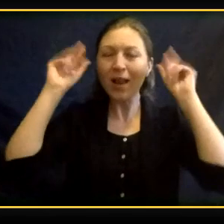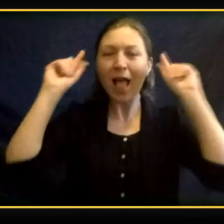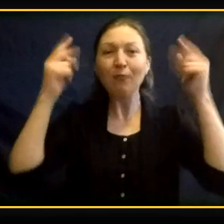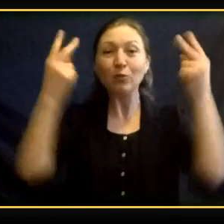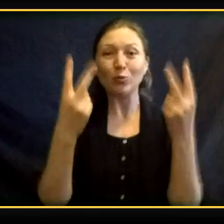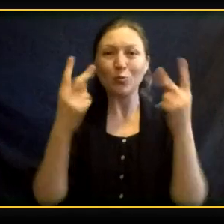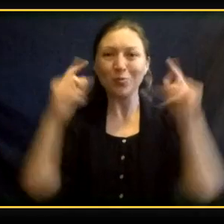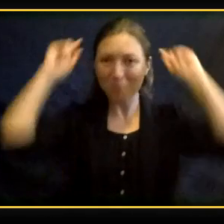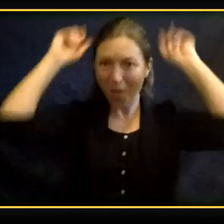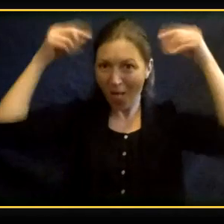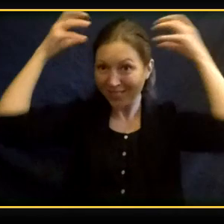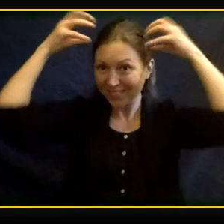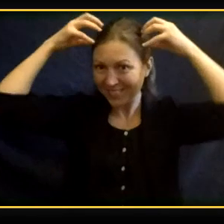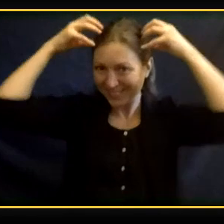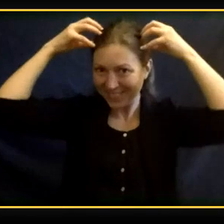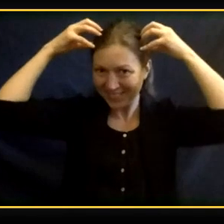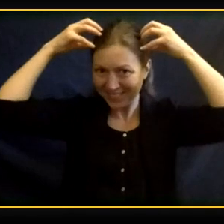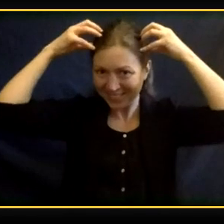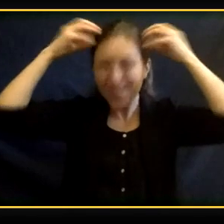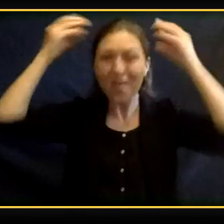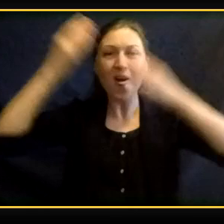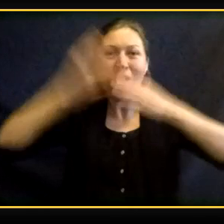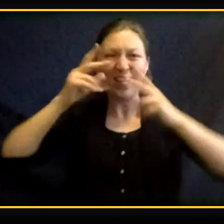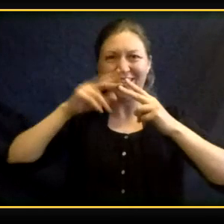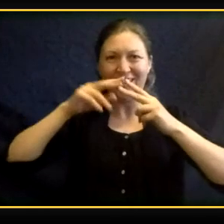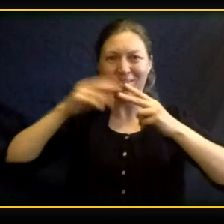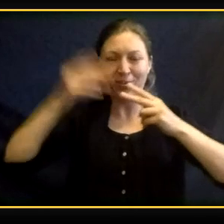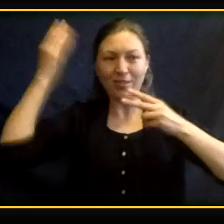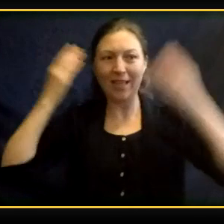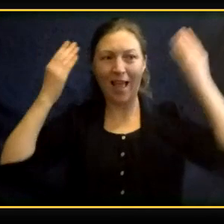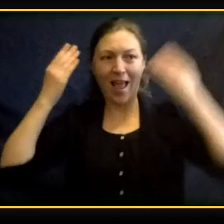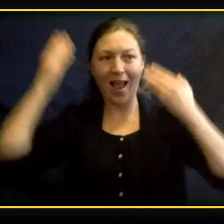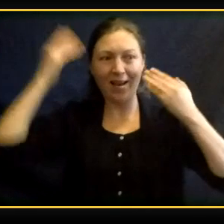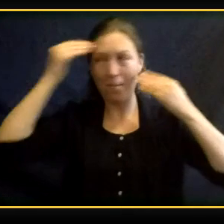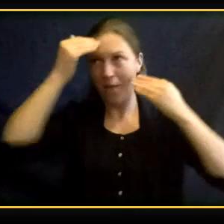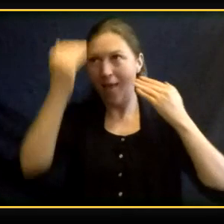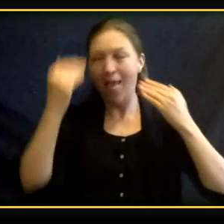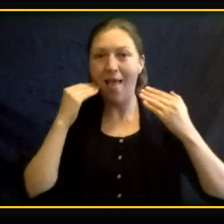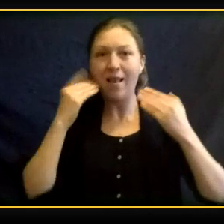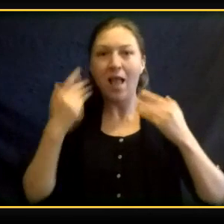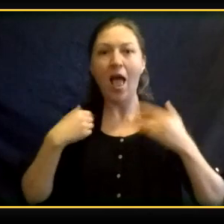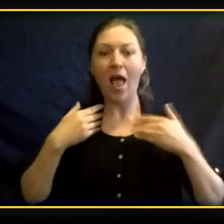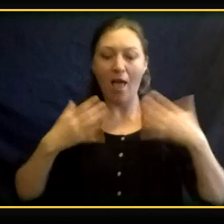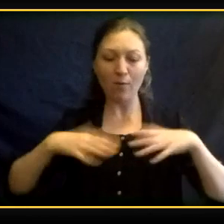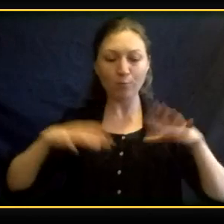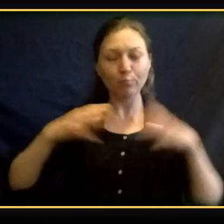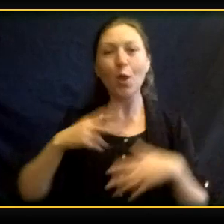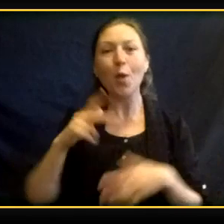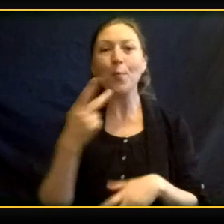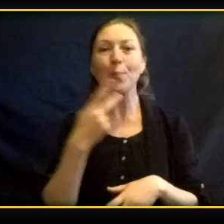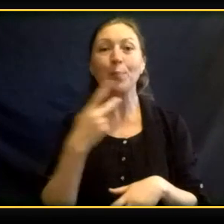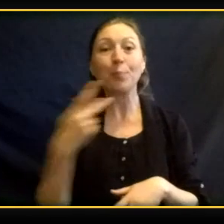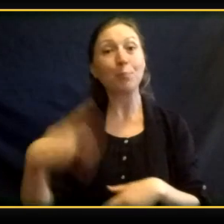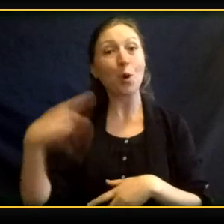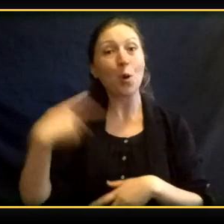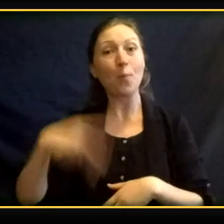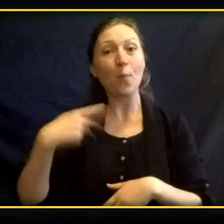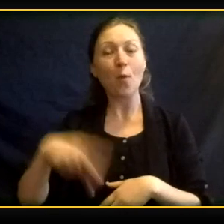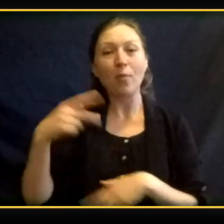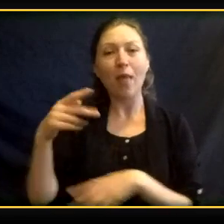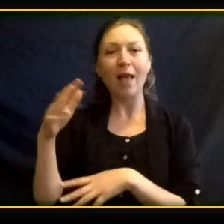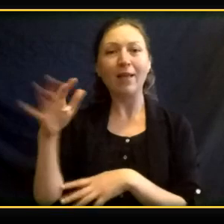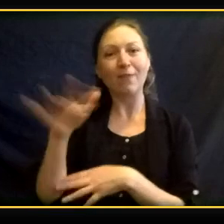on either side of my head. I am wearing a purple flower feather clip on the right side of my